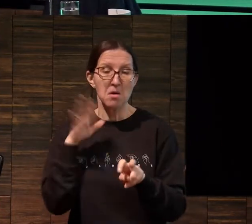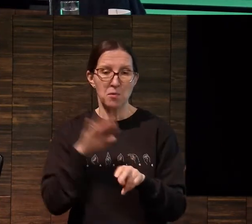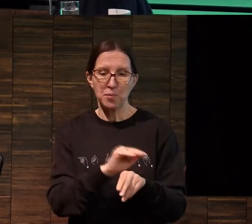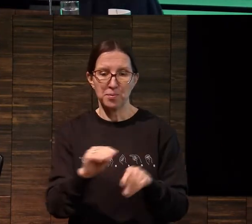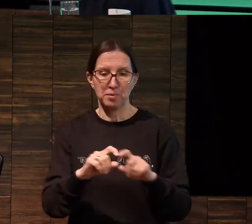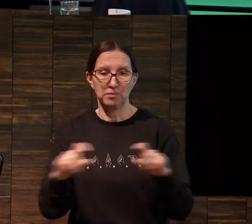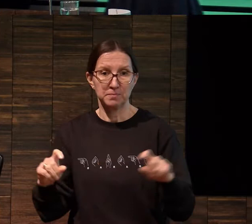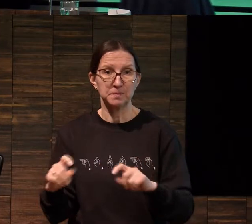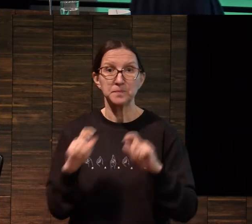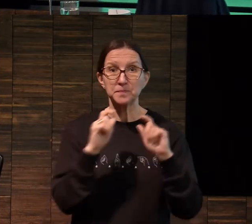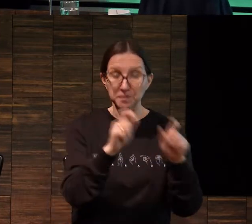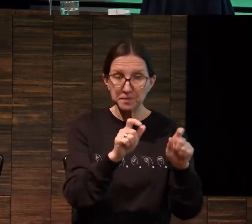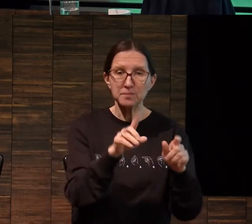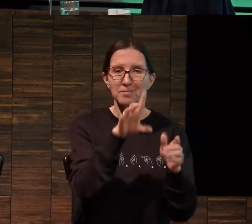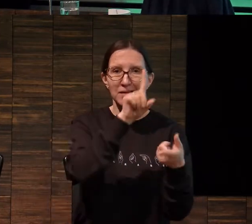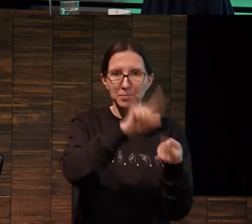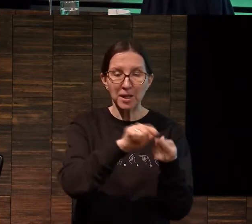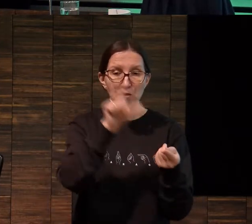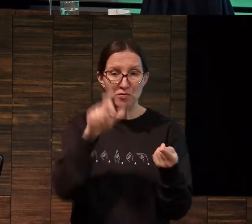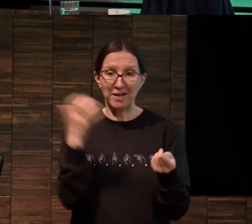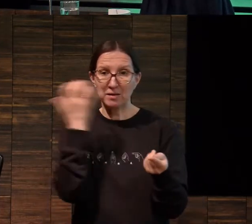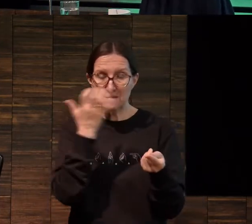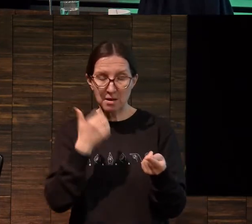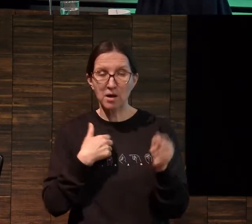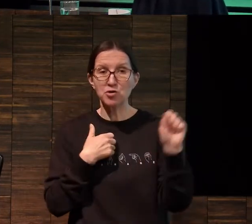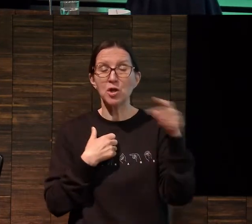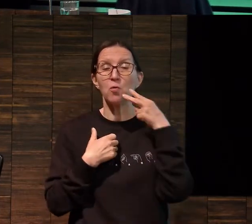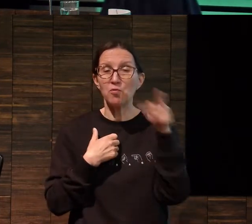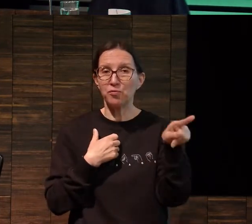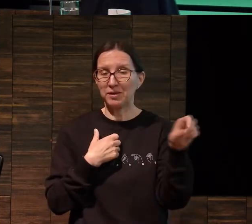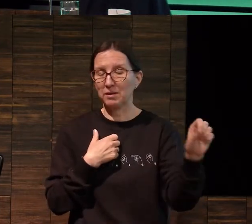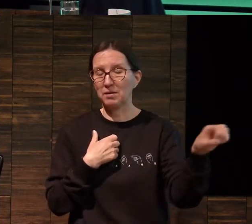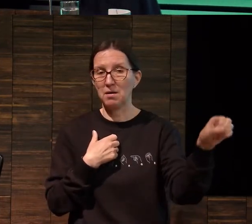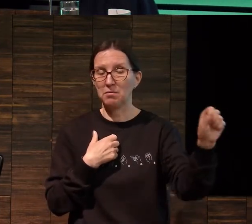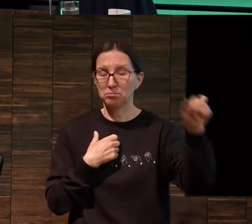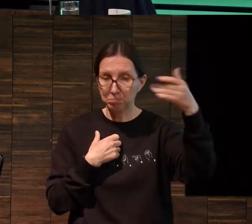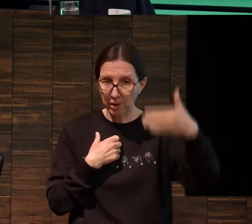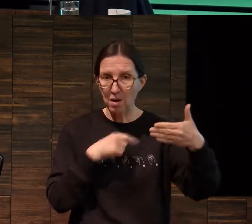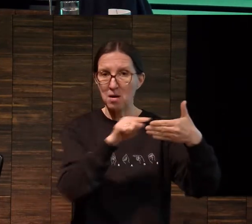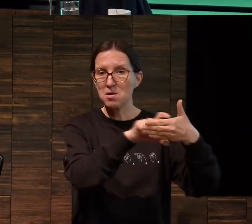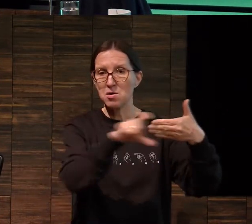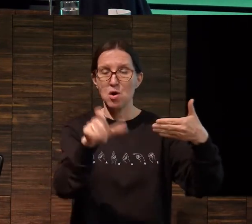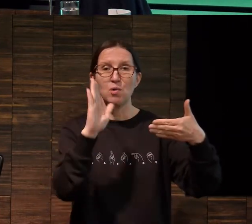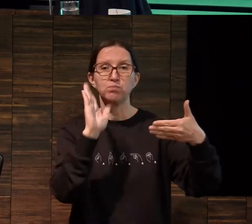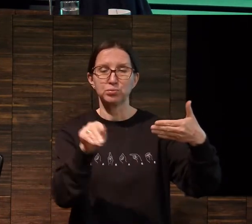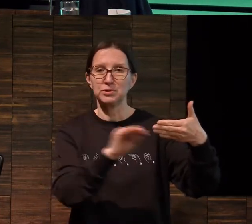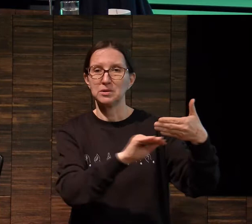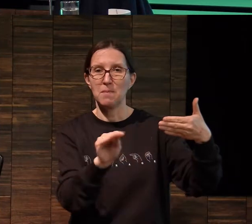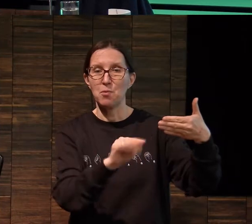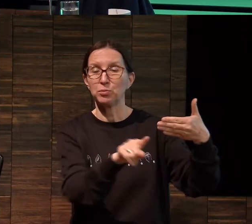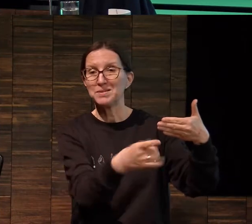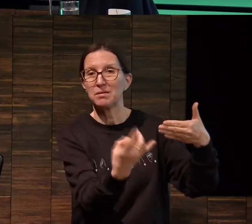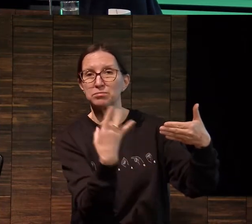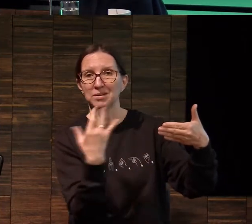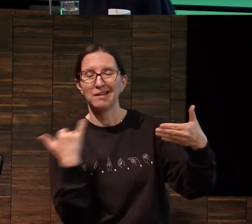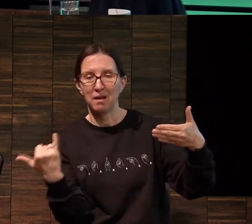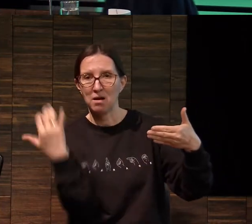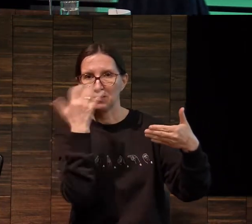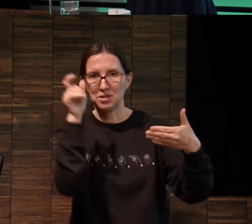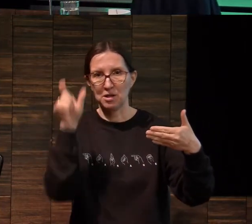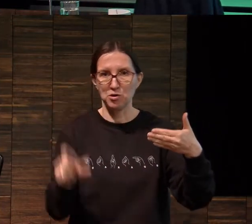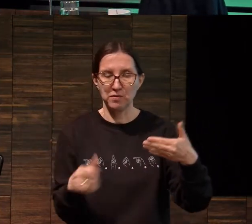And thus, the content is made more accessible for blind people. The same for PowerPoint. When